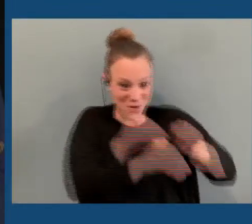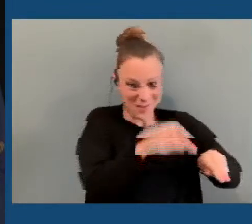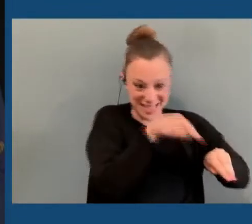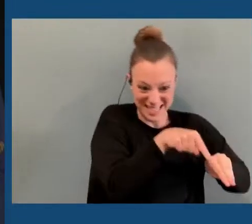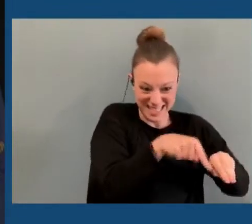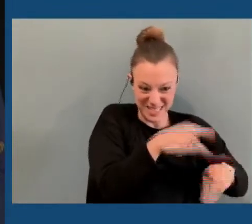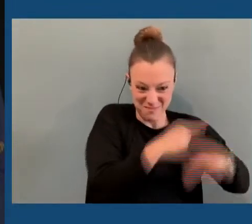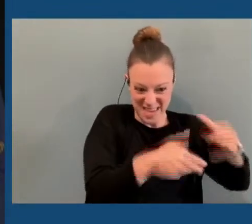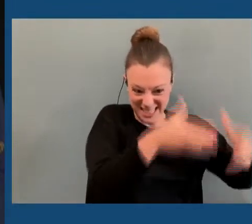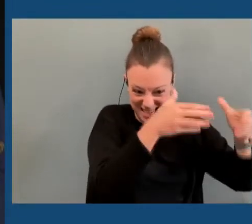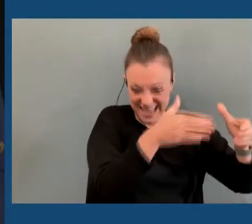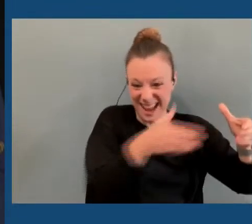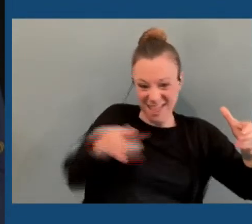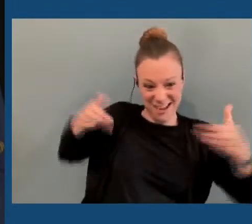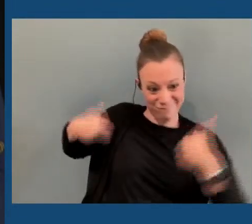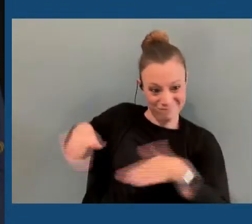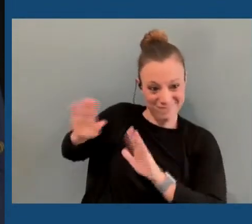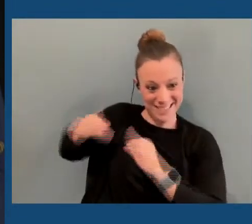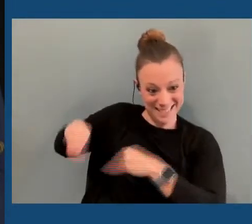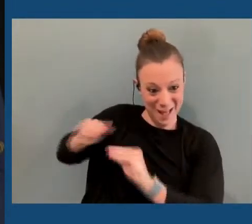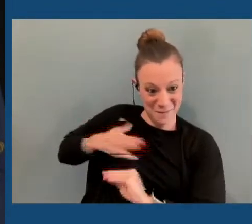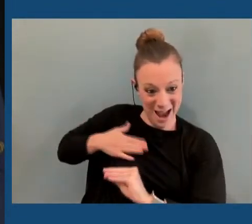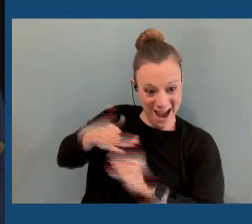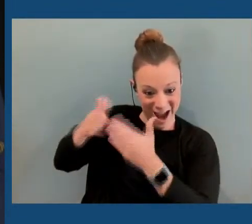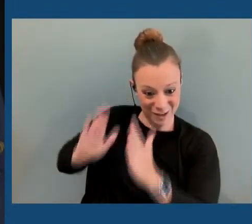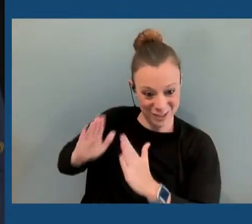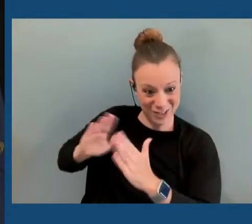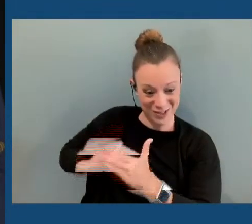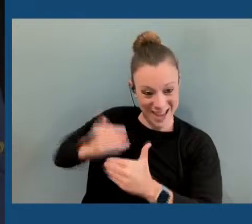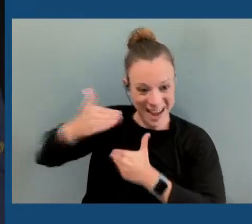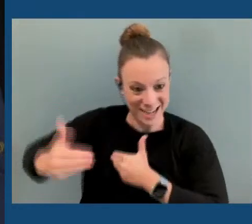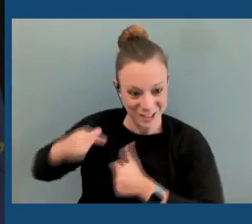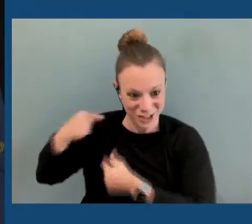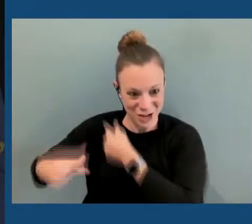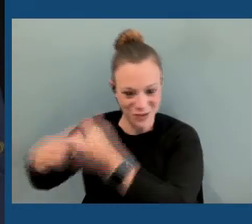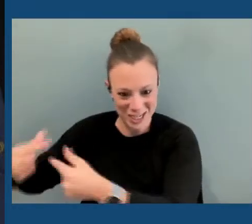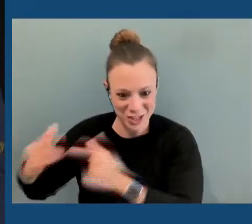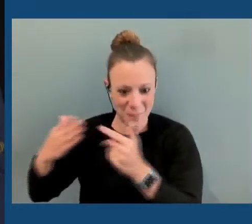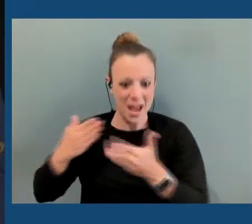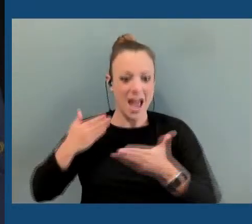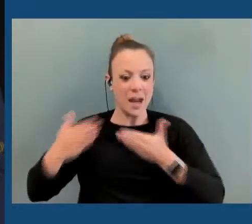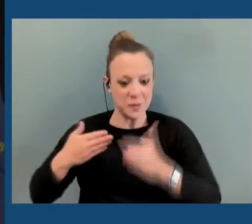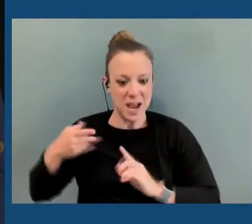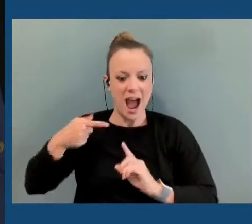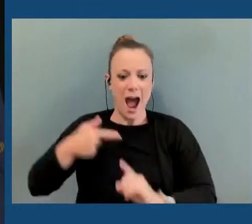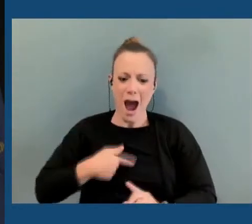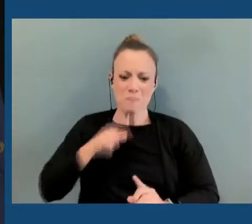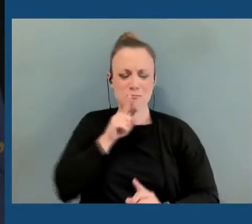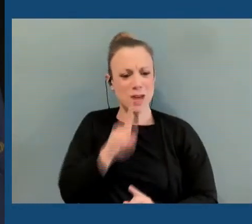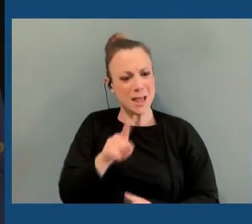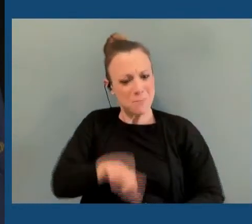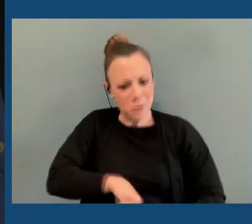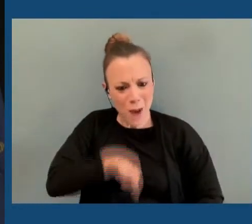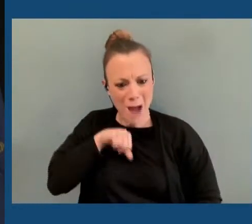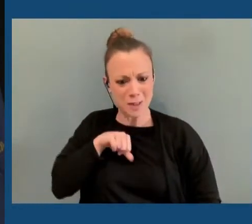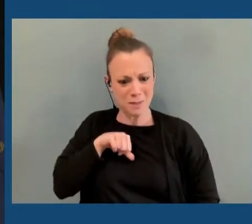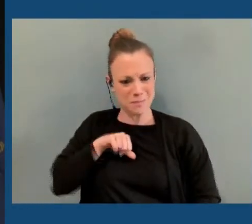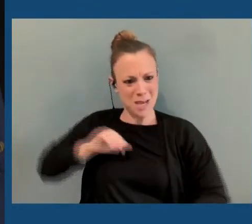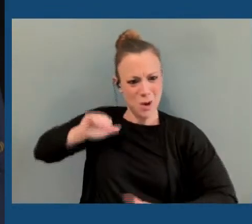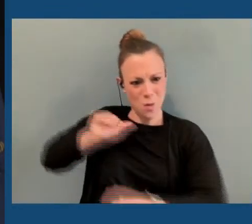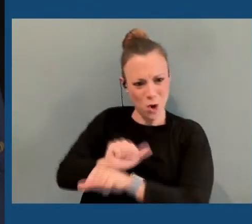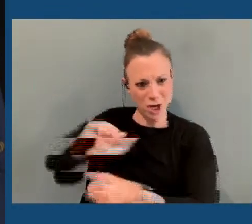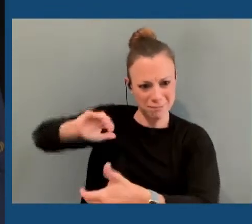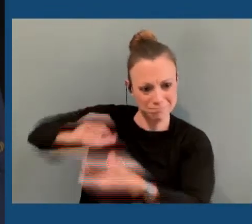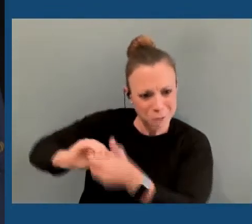hand in hand with the city, and a state that supports their combined efforts. Governor, thank you again for providing